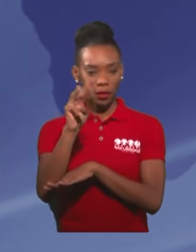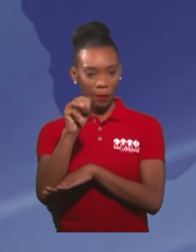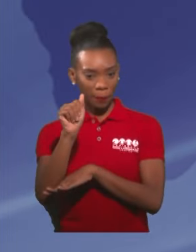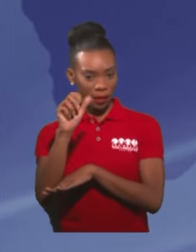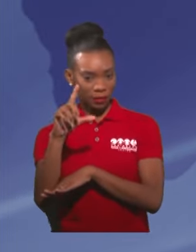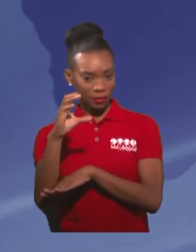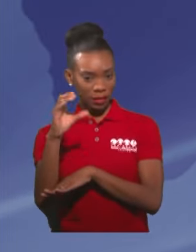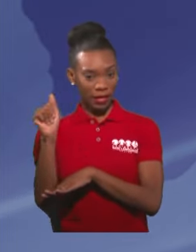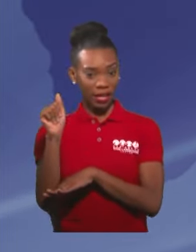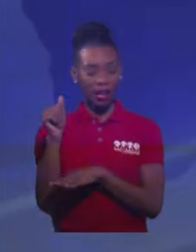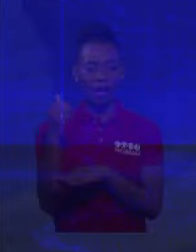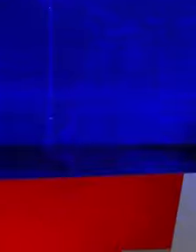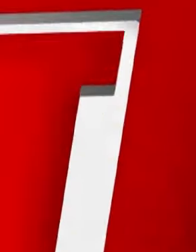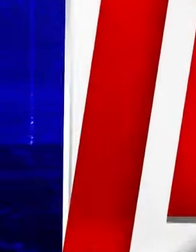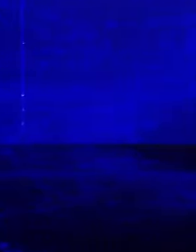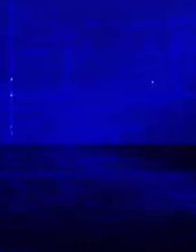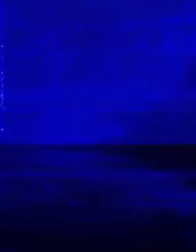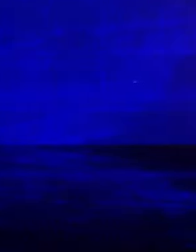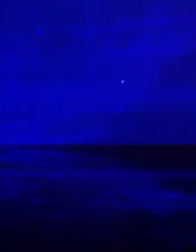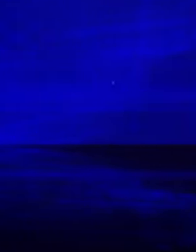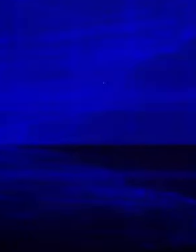as sublime.